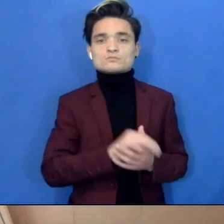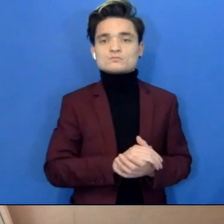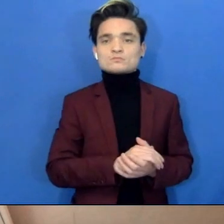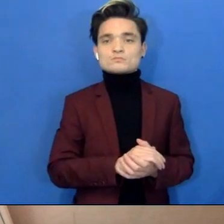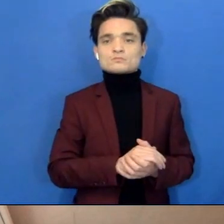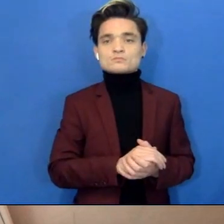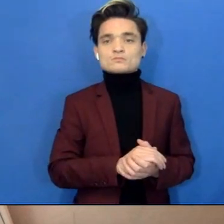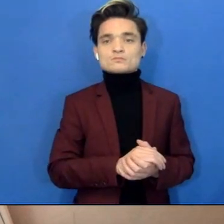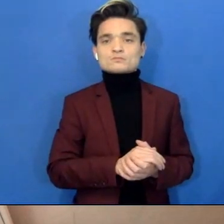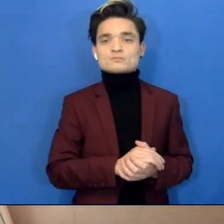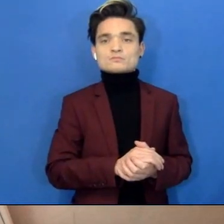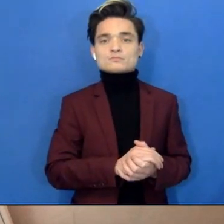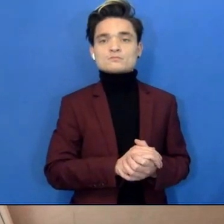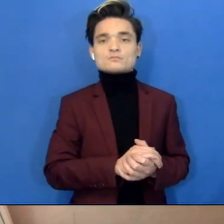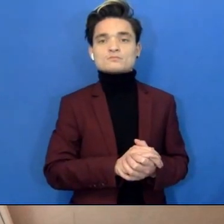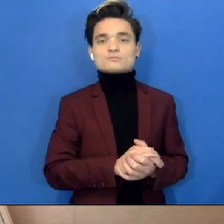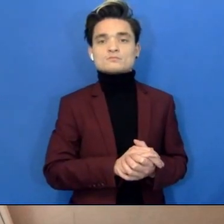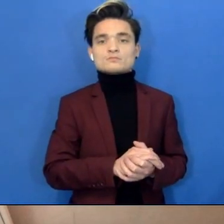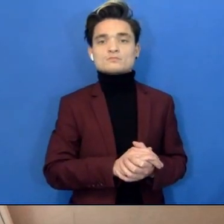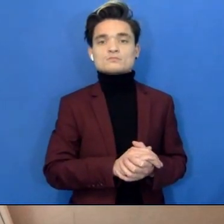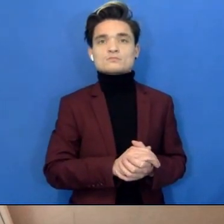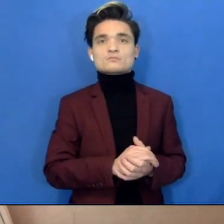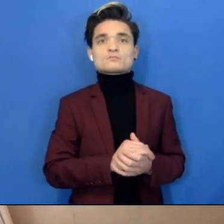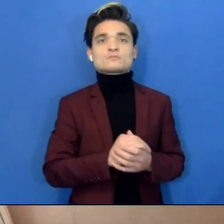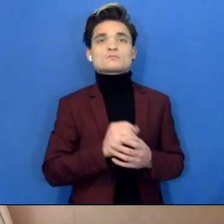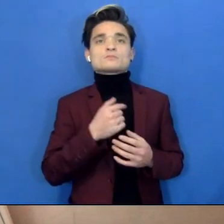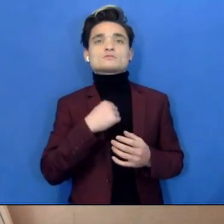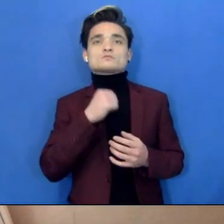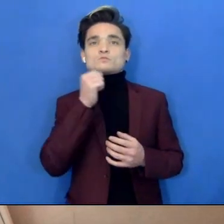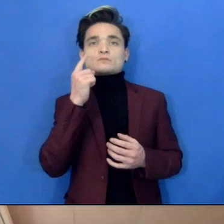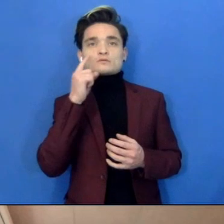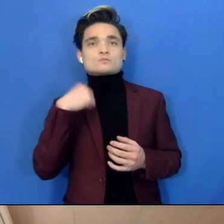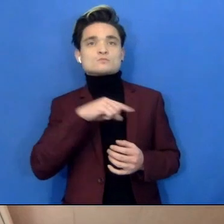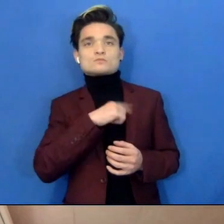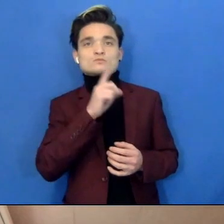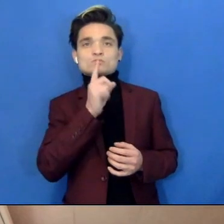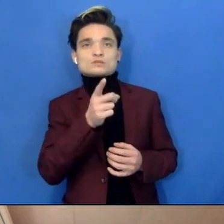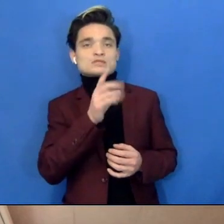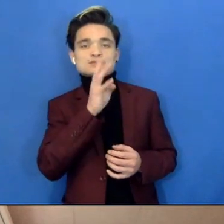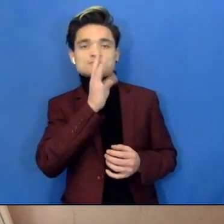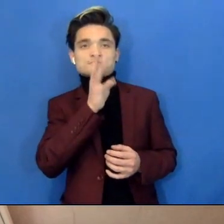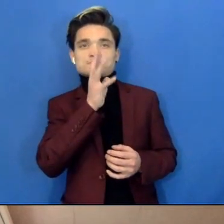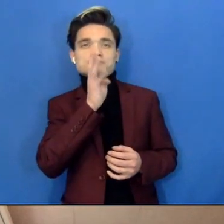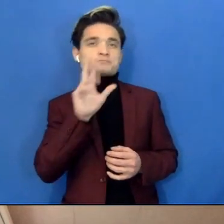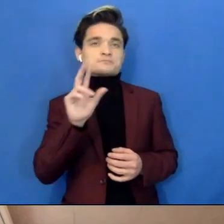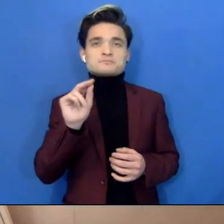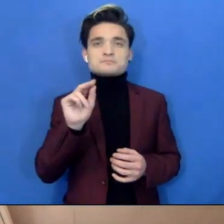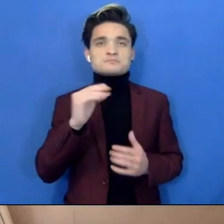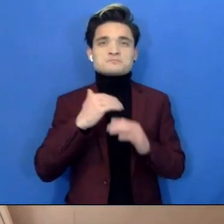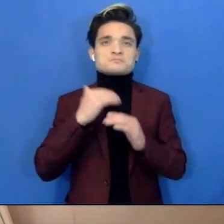I wouldn't say we speak too much. I will say most of the